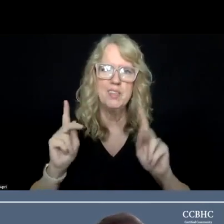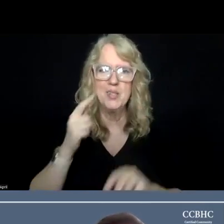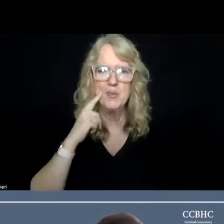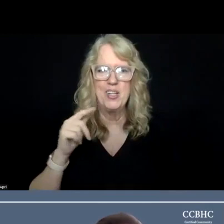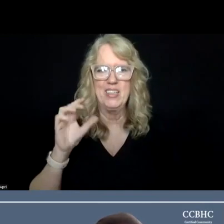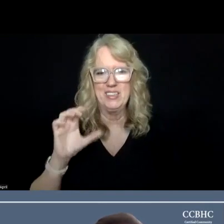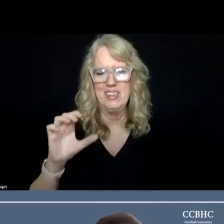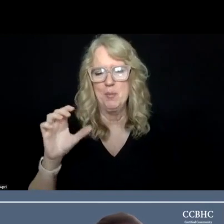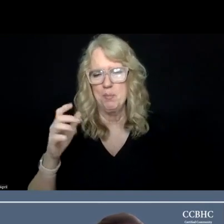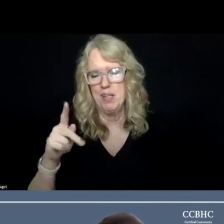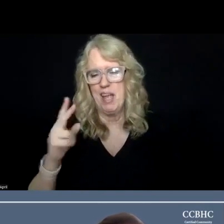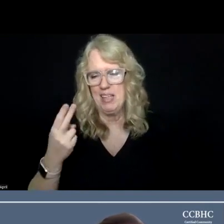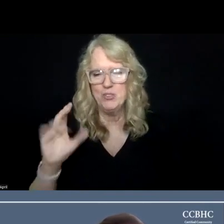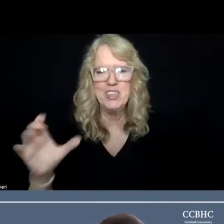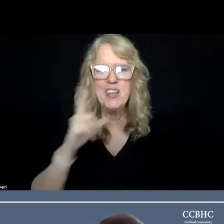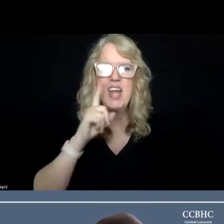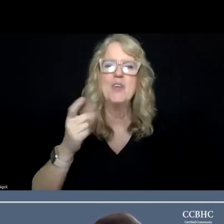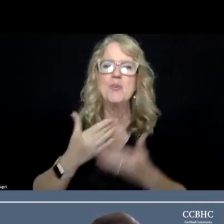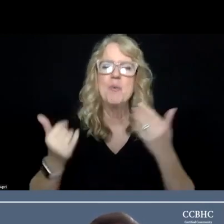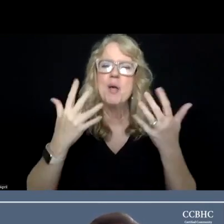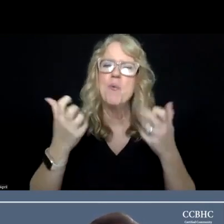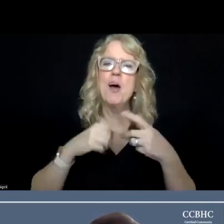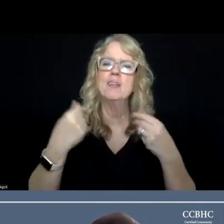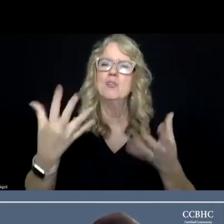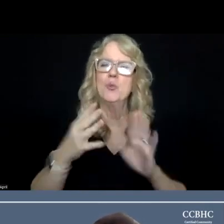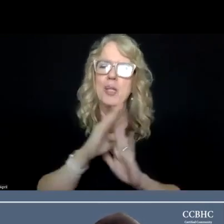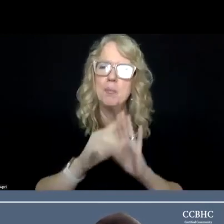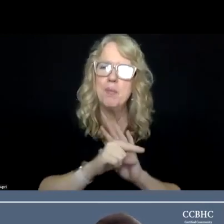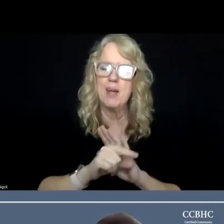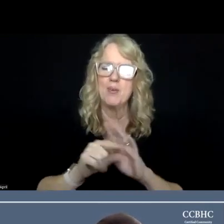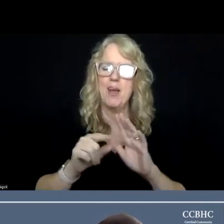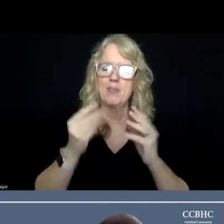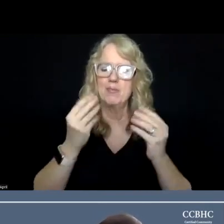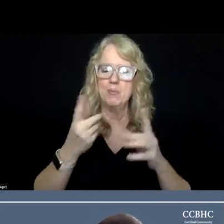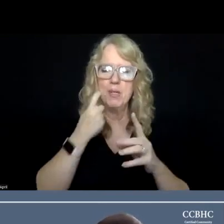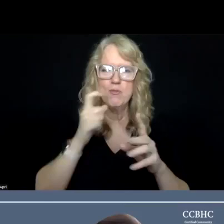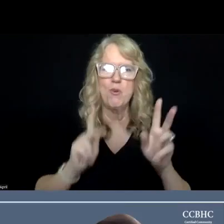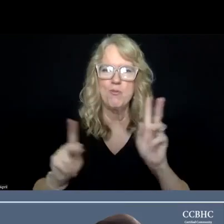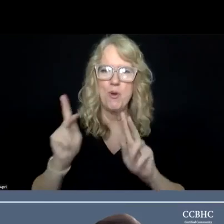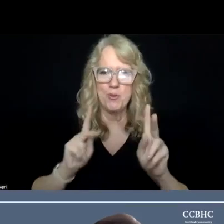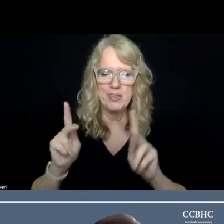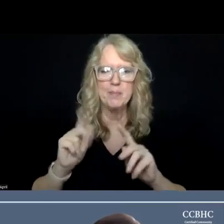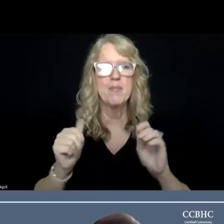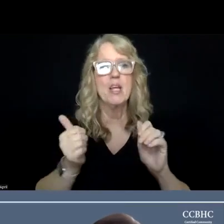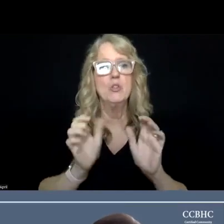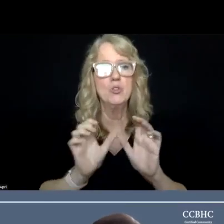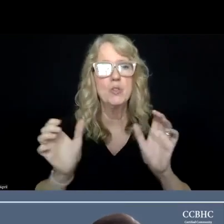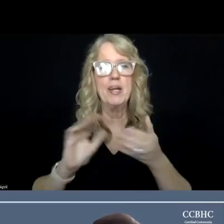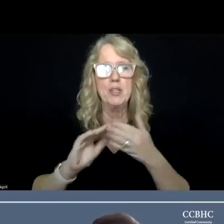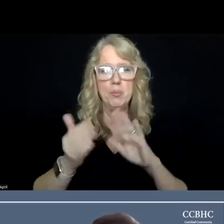CCBHC or Certified Community Behavioral Health Clinic, but I wanted to provide a little bit of background for folks. So Certified Community Behavioral Health